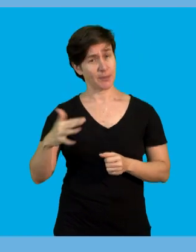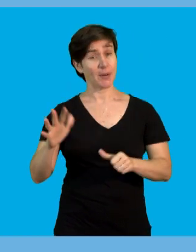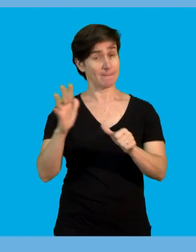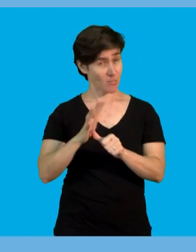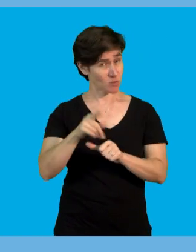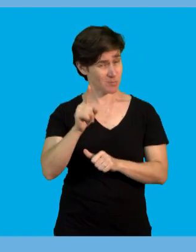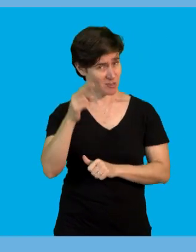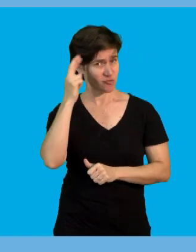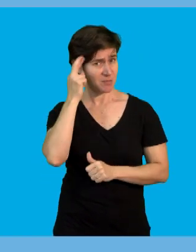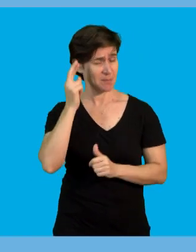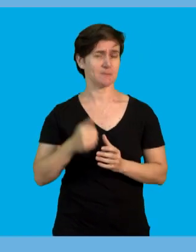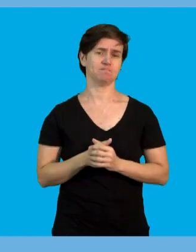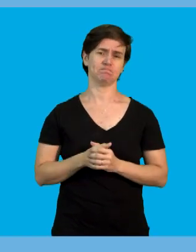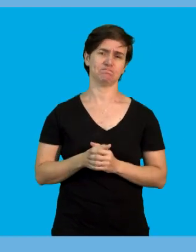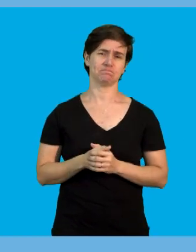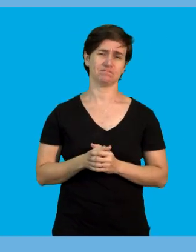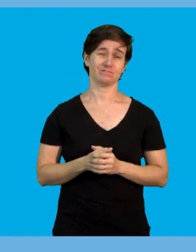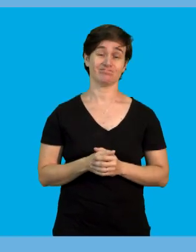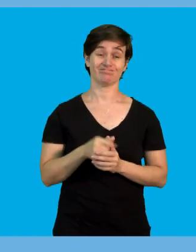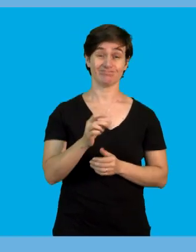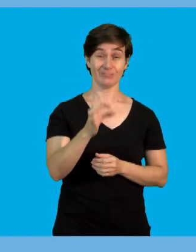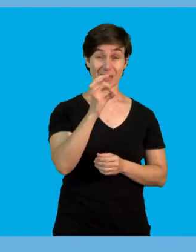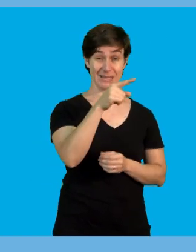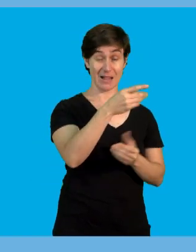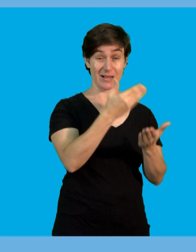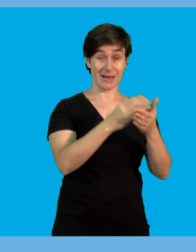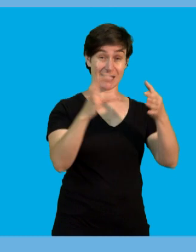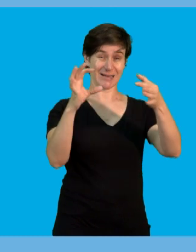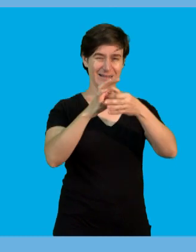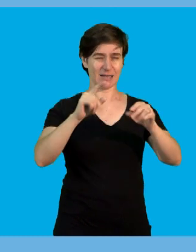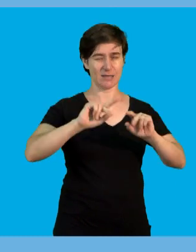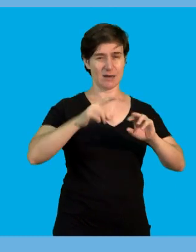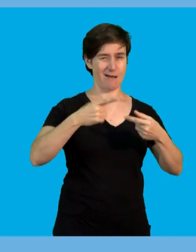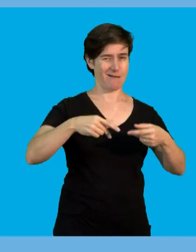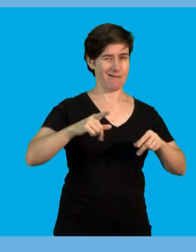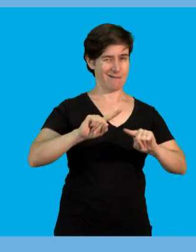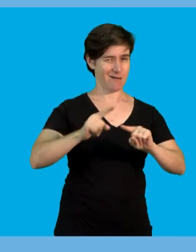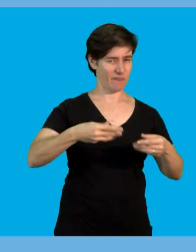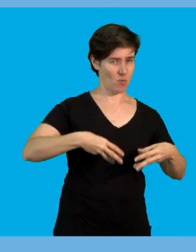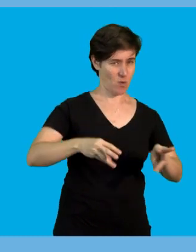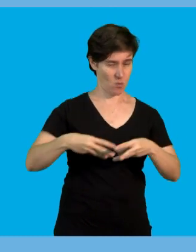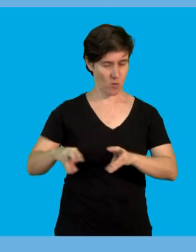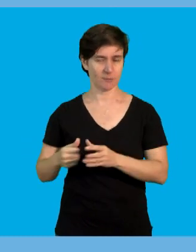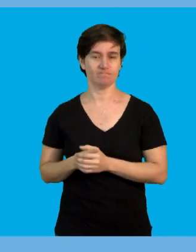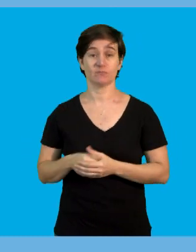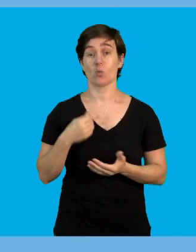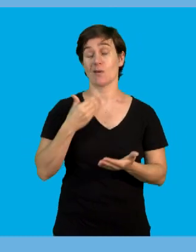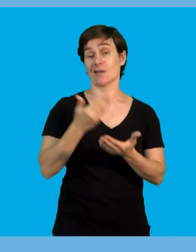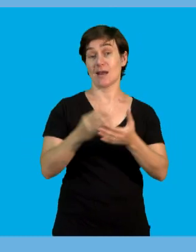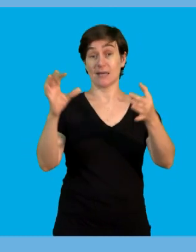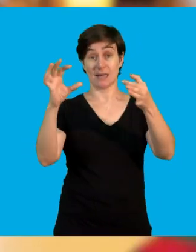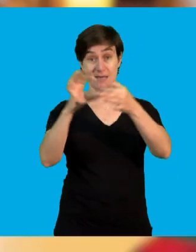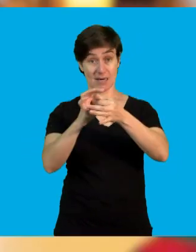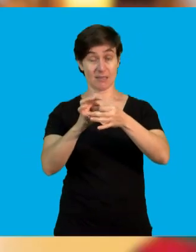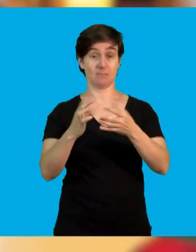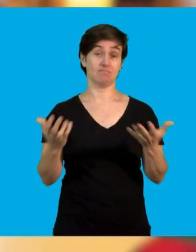most important things that I want you to remember is that cells may be connected to one another in different ways to form a battery. So we can